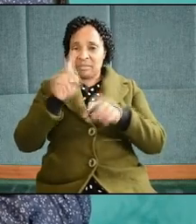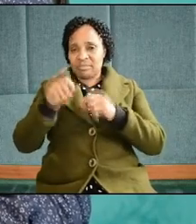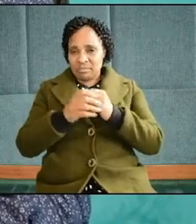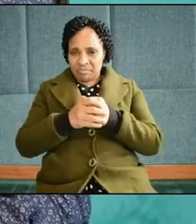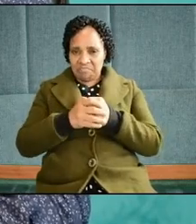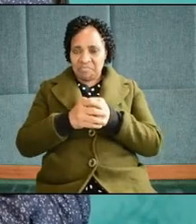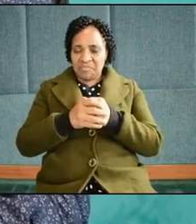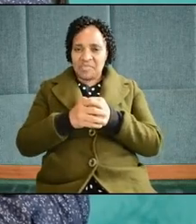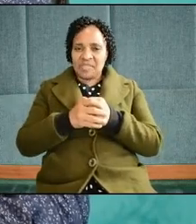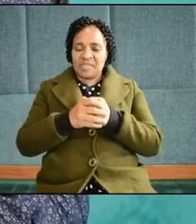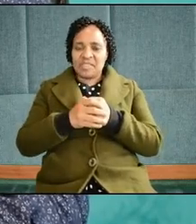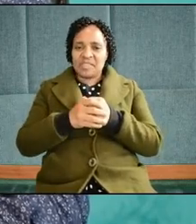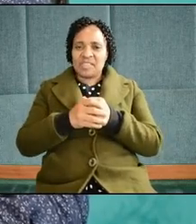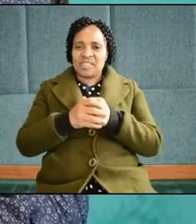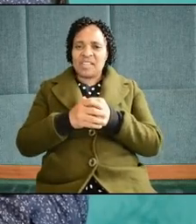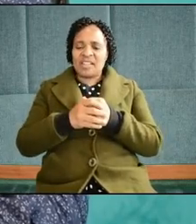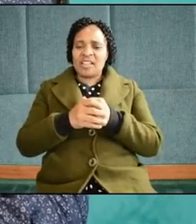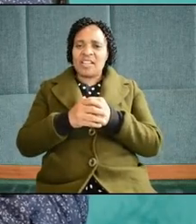this exam. So,